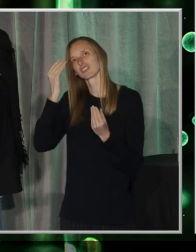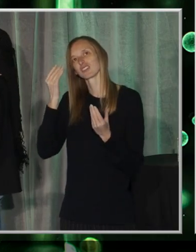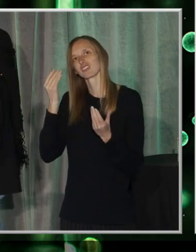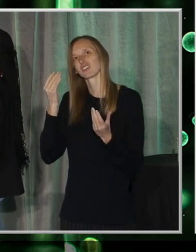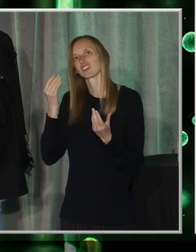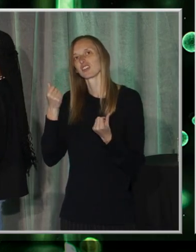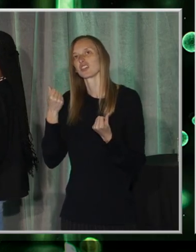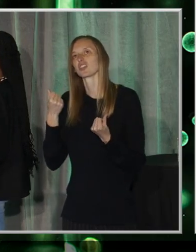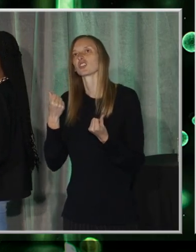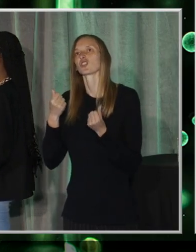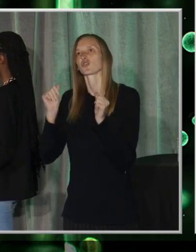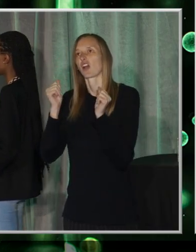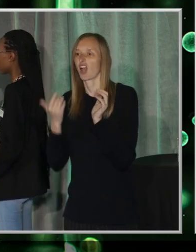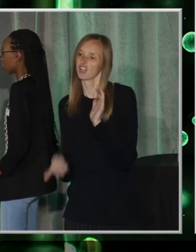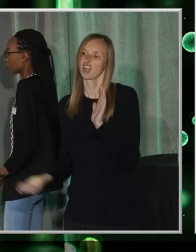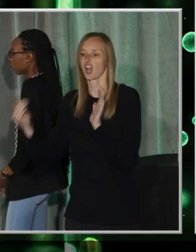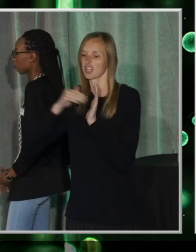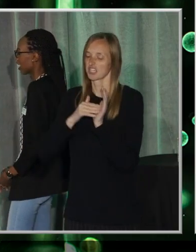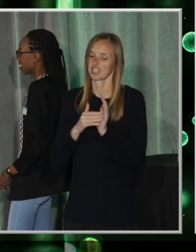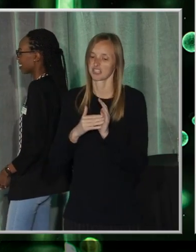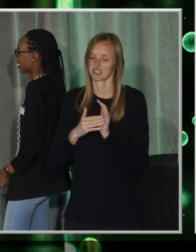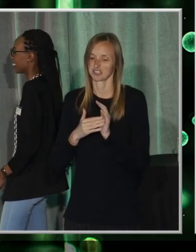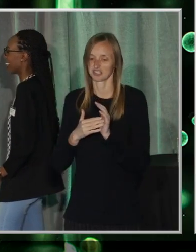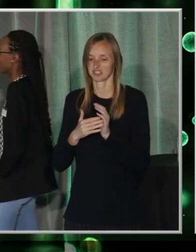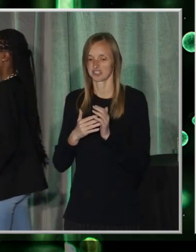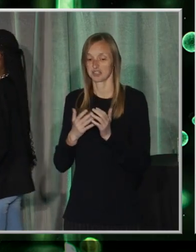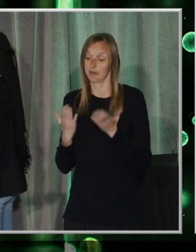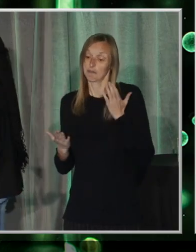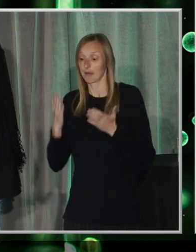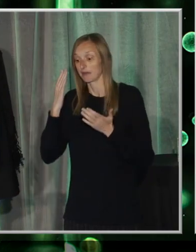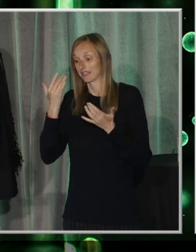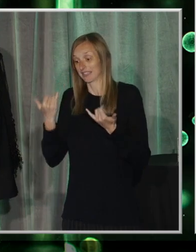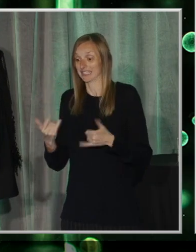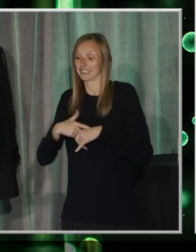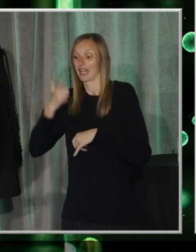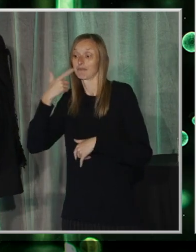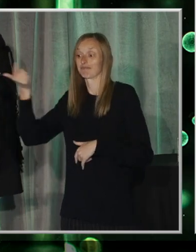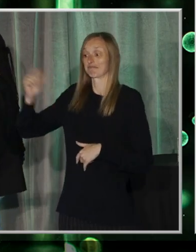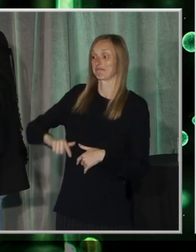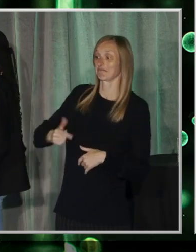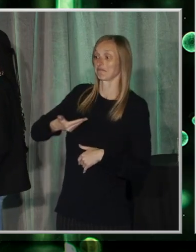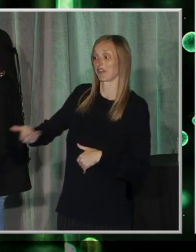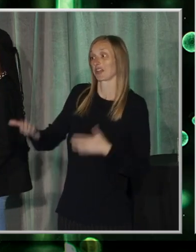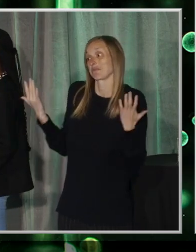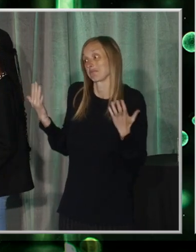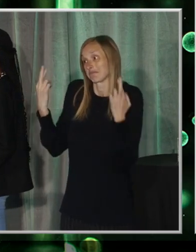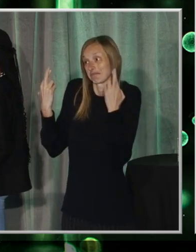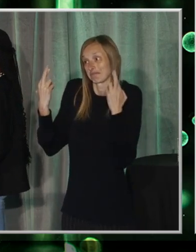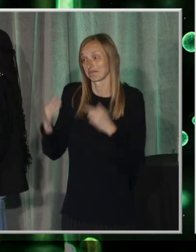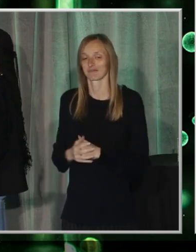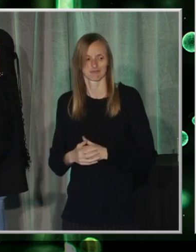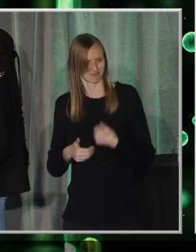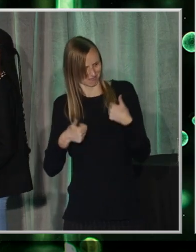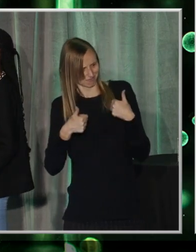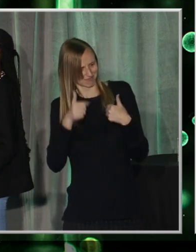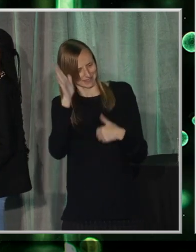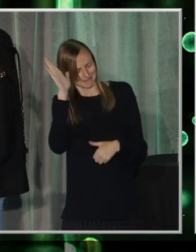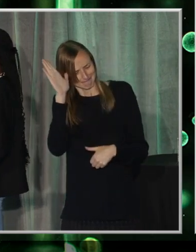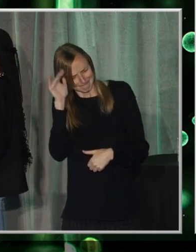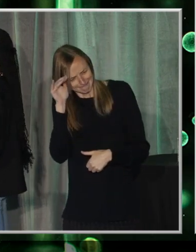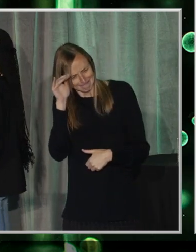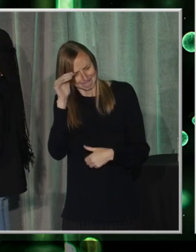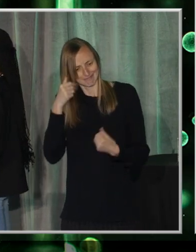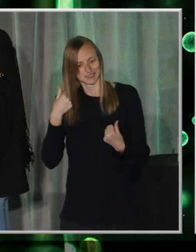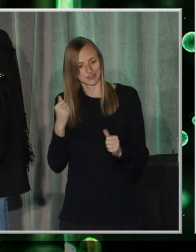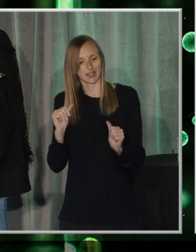Let's just try for another time. It might be us this time. That's right. Good for you. Way to persevere. I love that. Yes. I also